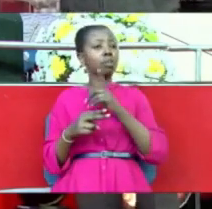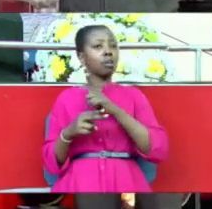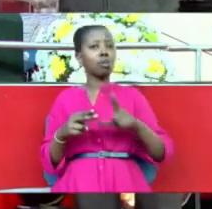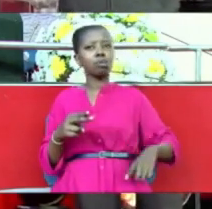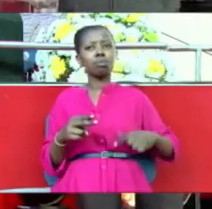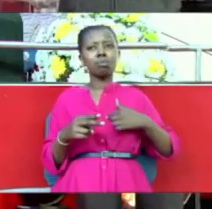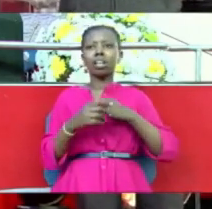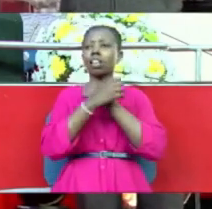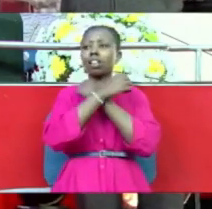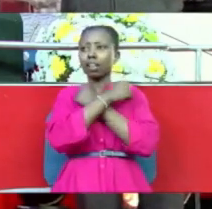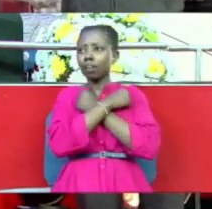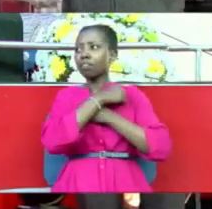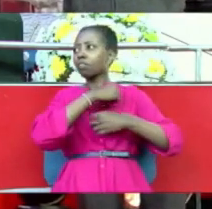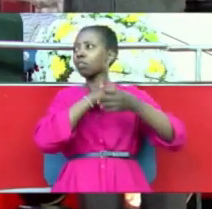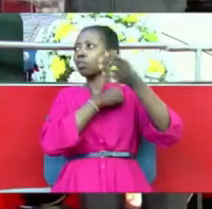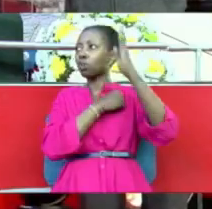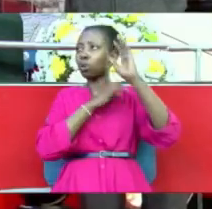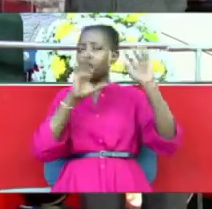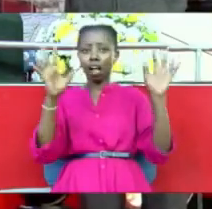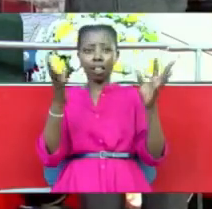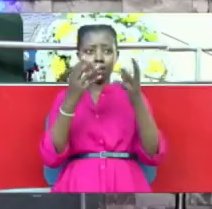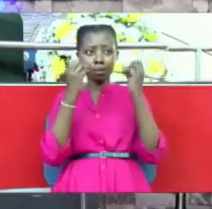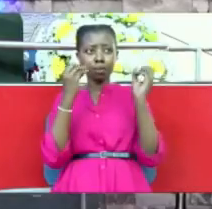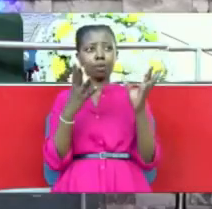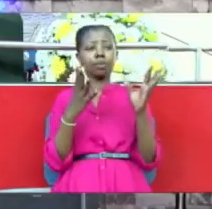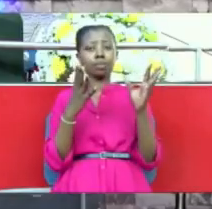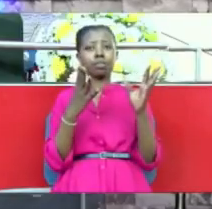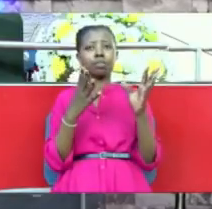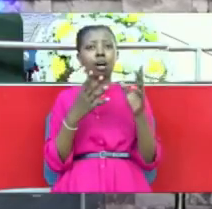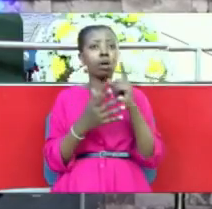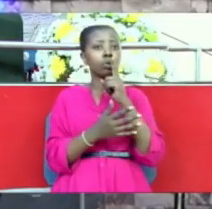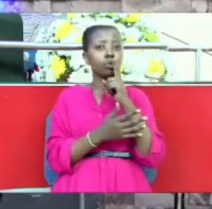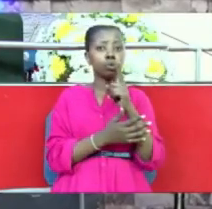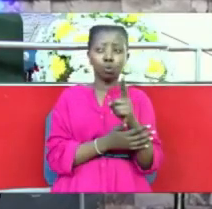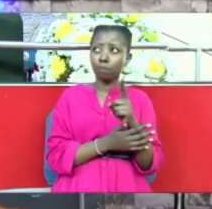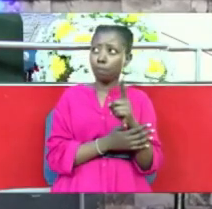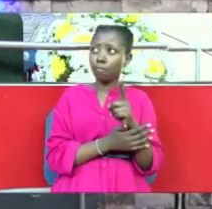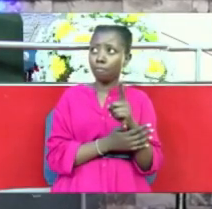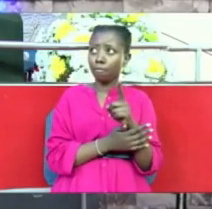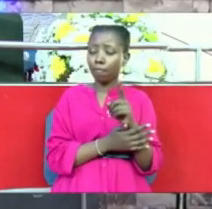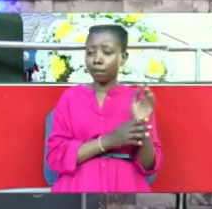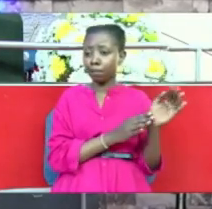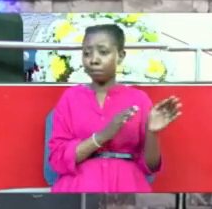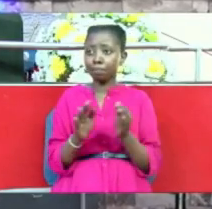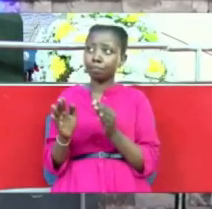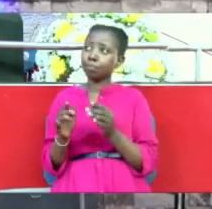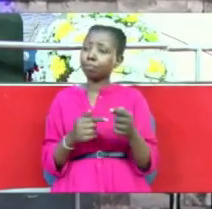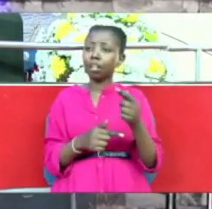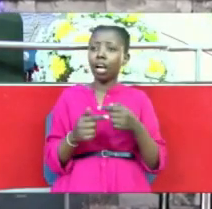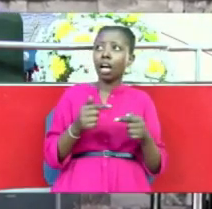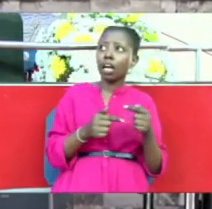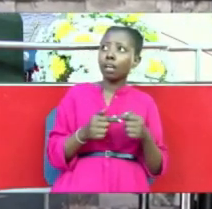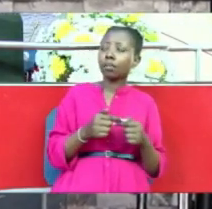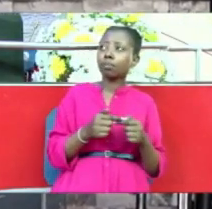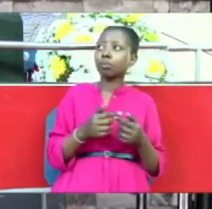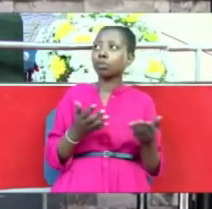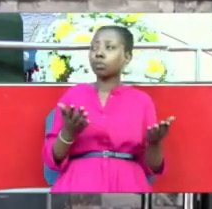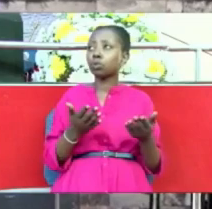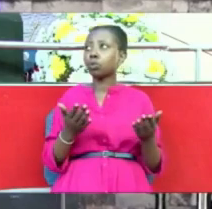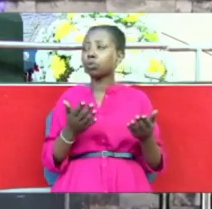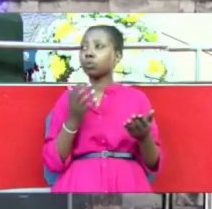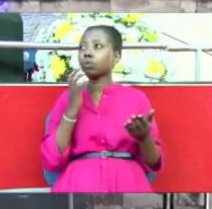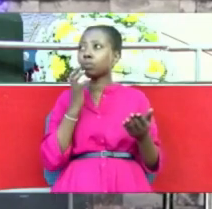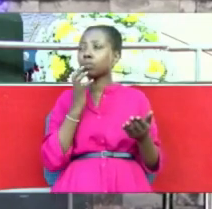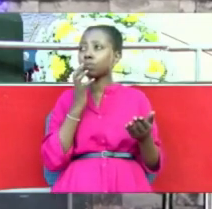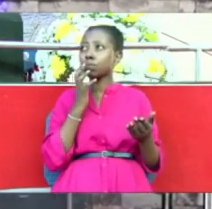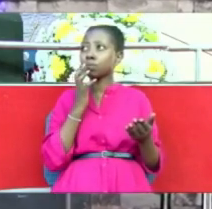Lord. Nampenda huyu Mungu. Hallelujah. Amen. So they came to where he was. Wakafika alipokuwa.